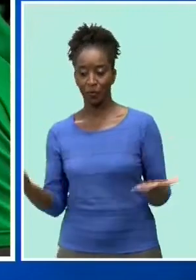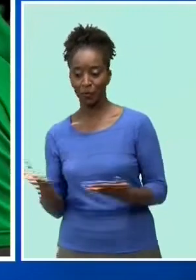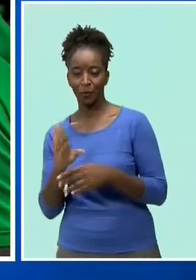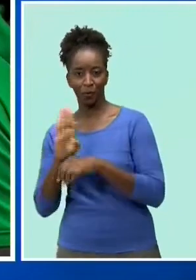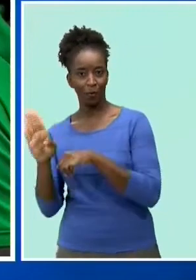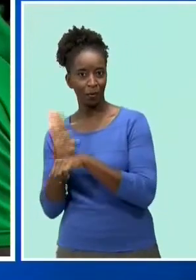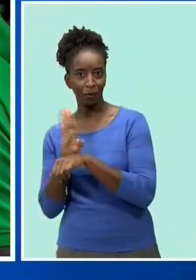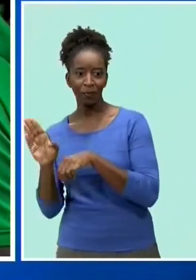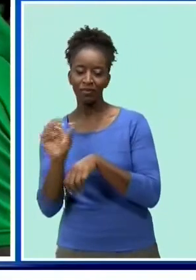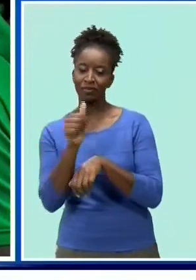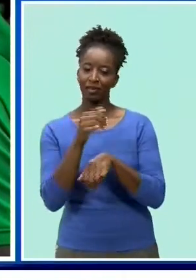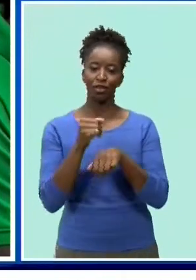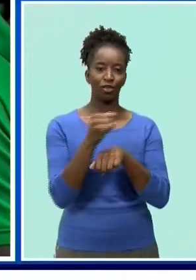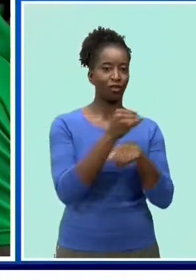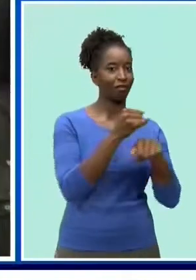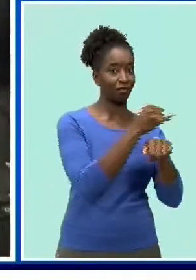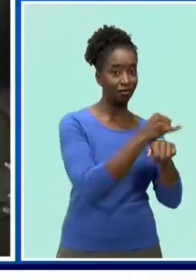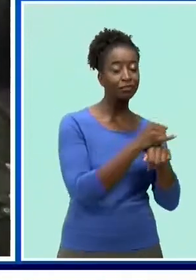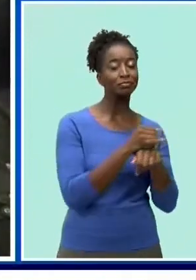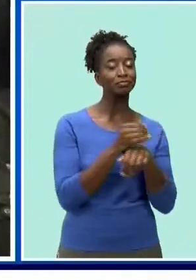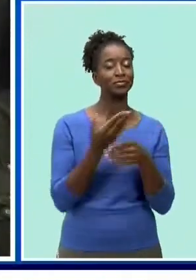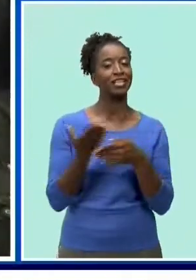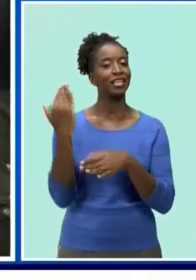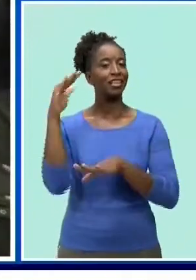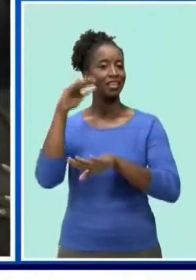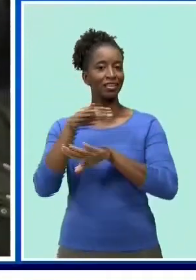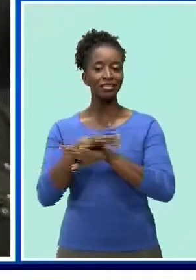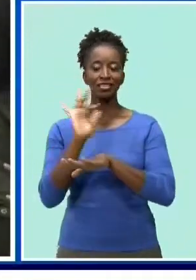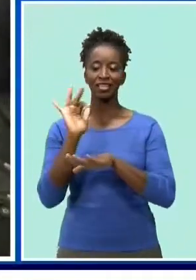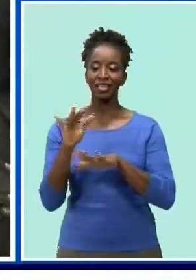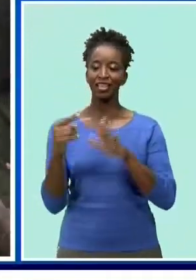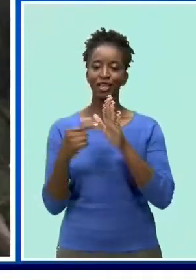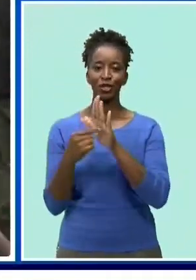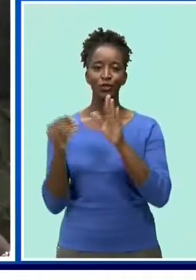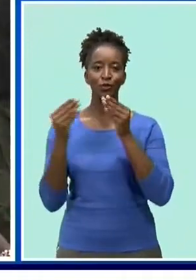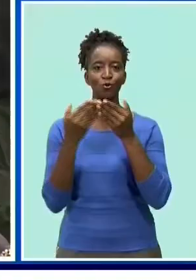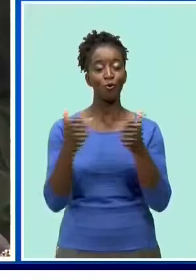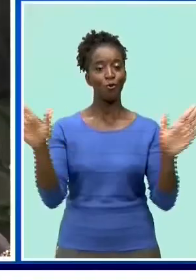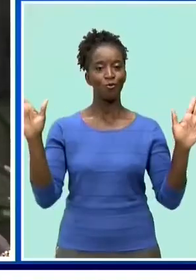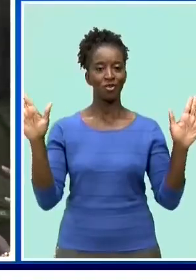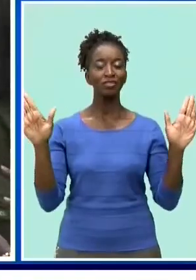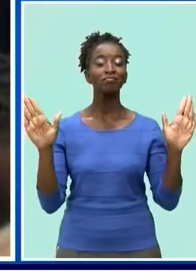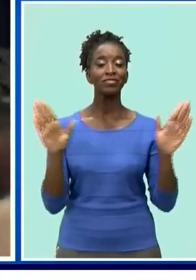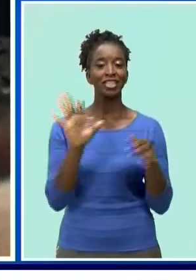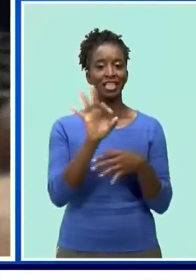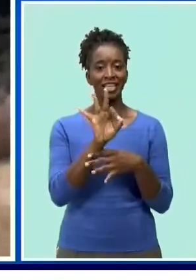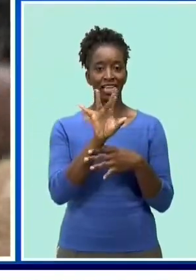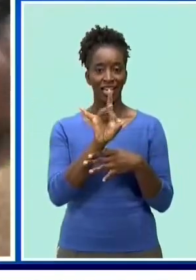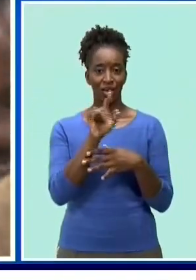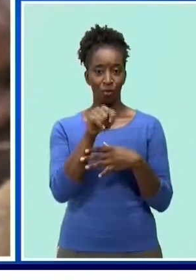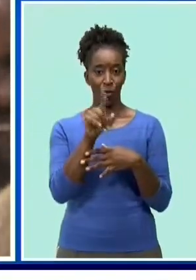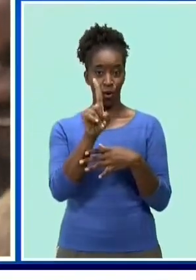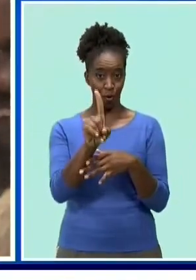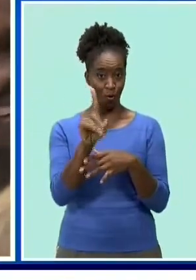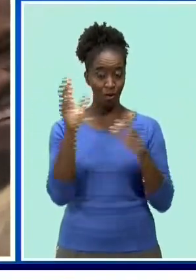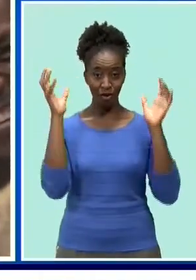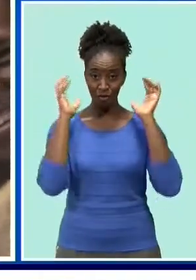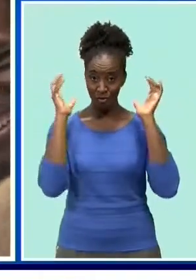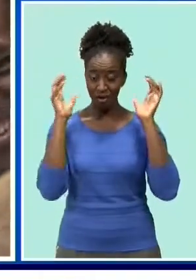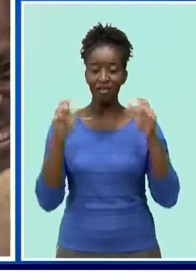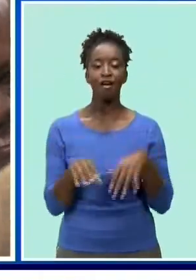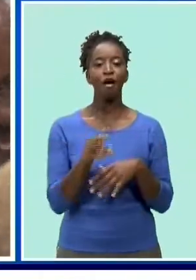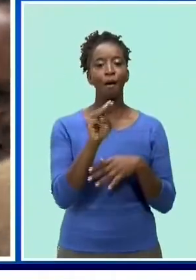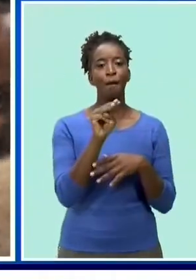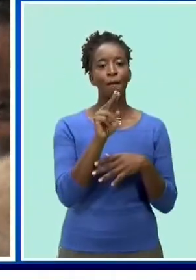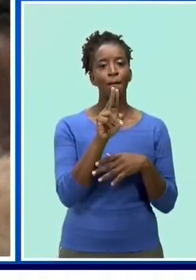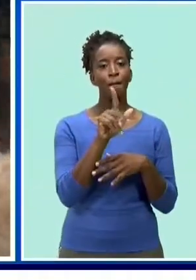The event was launched last evening in the presence of sponsors and artists. 98.1 The One and MultiChoice Television are among the sponsors for